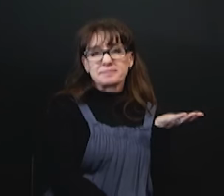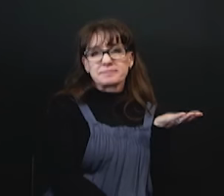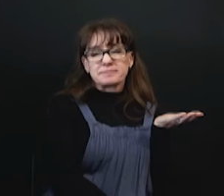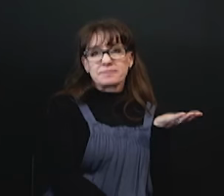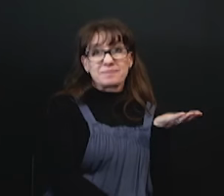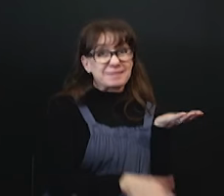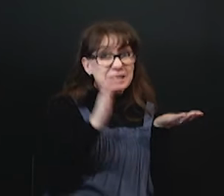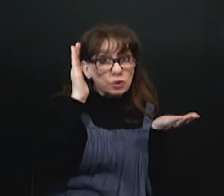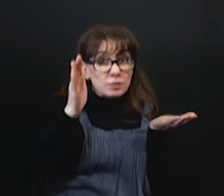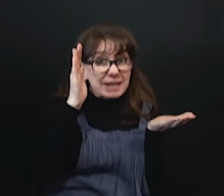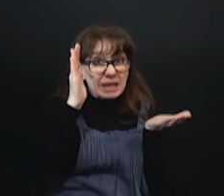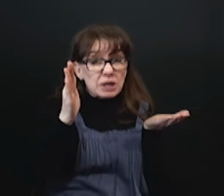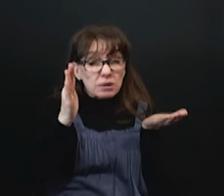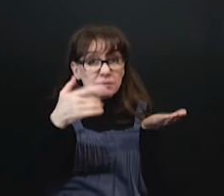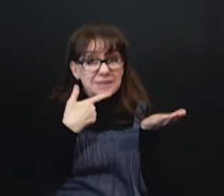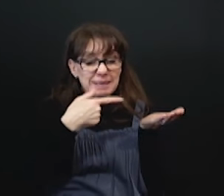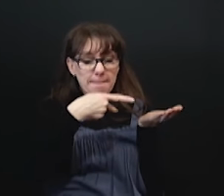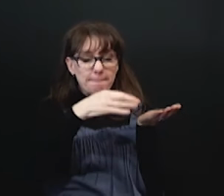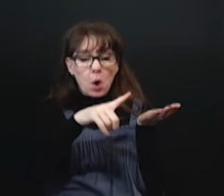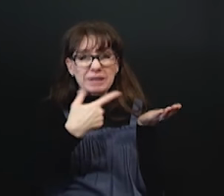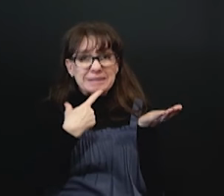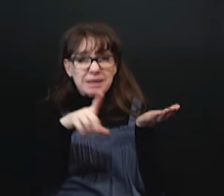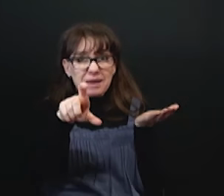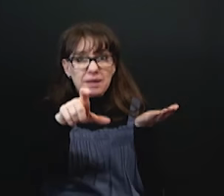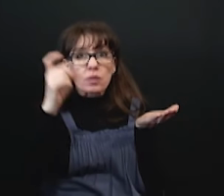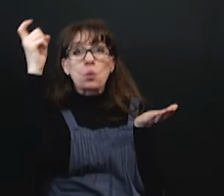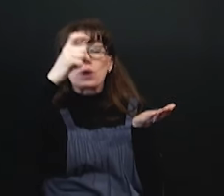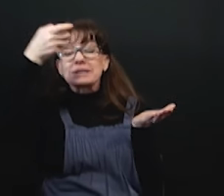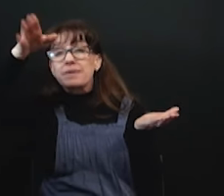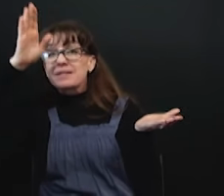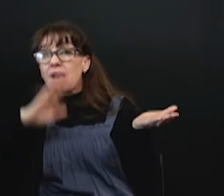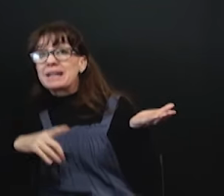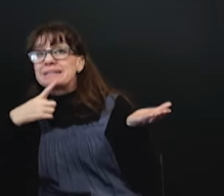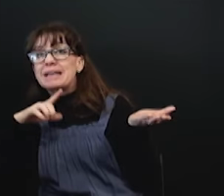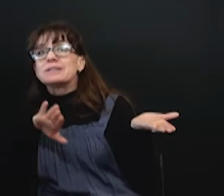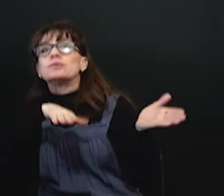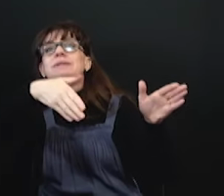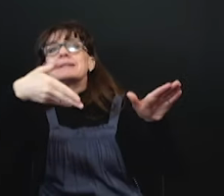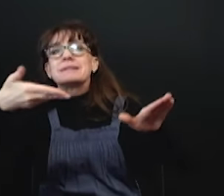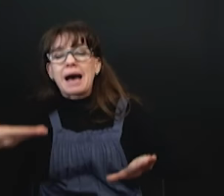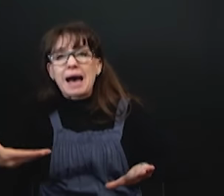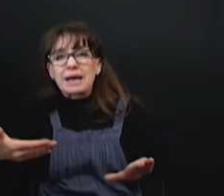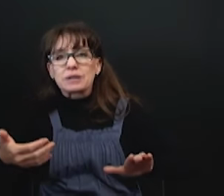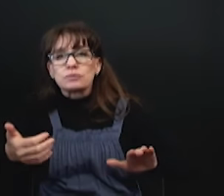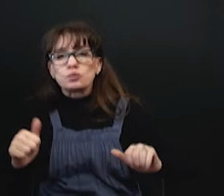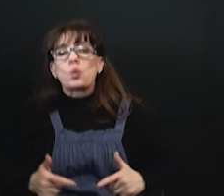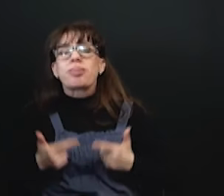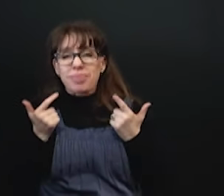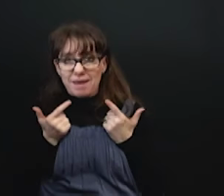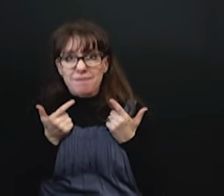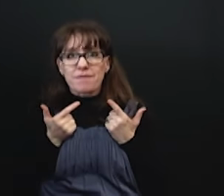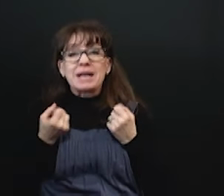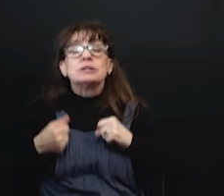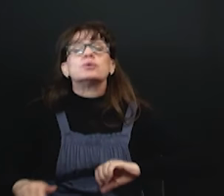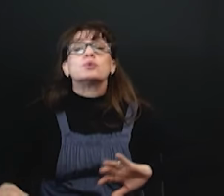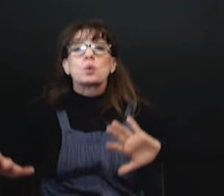Do you hear what Paul is saying? The wisdom of God says, die to live.